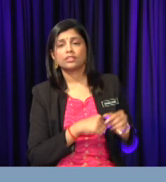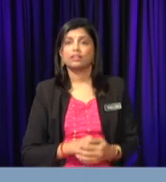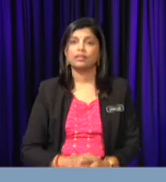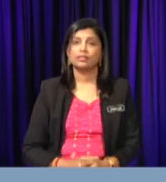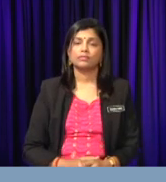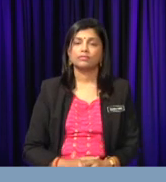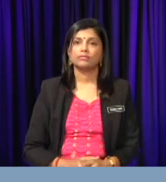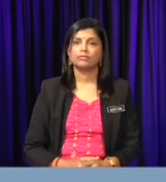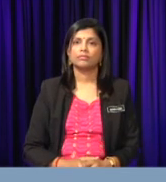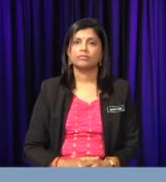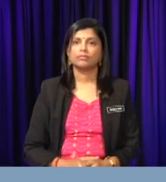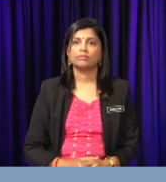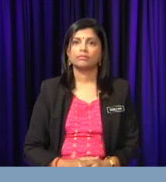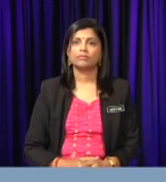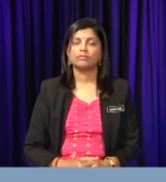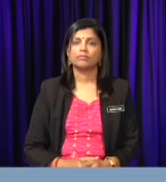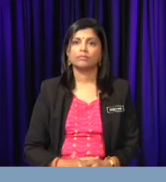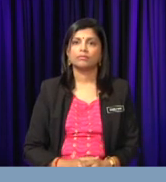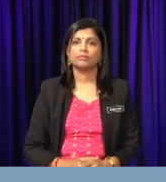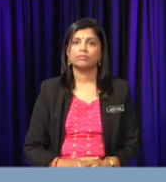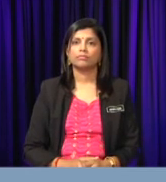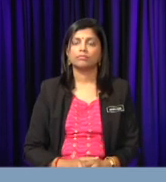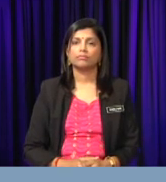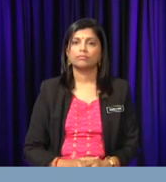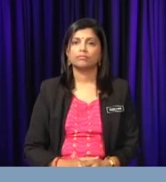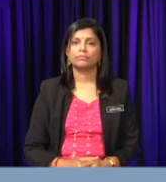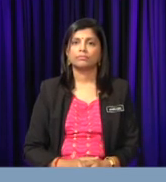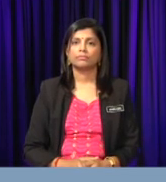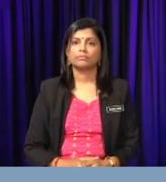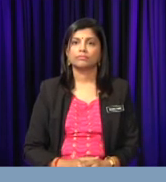popular bookstore, which is in ILI Mall. And